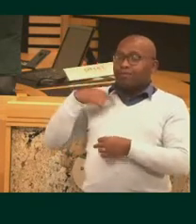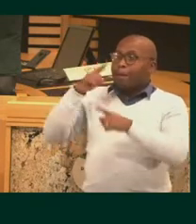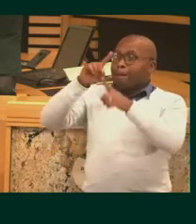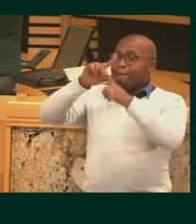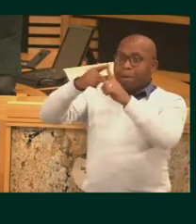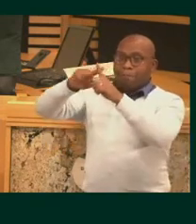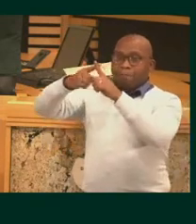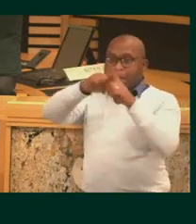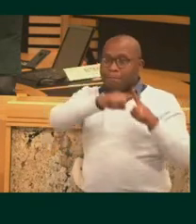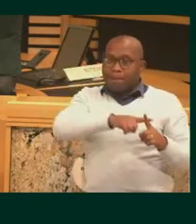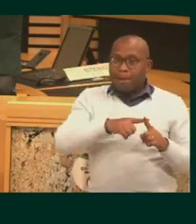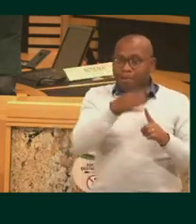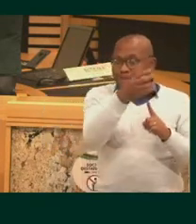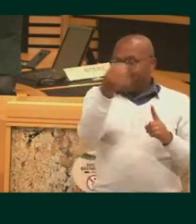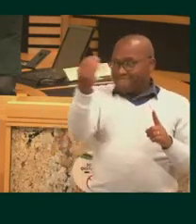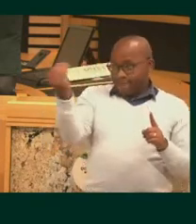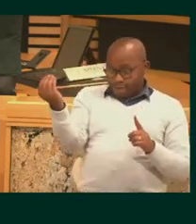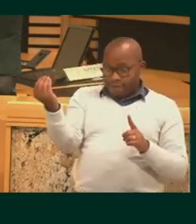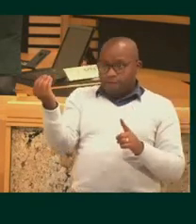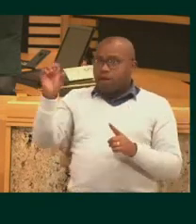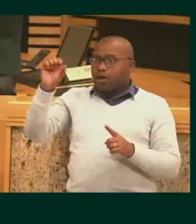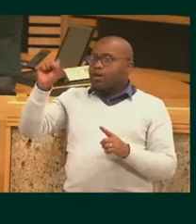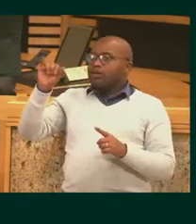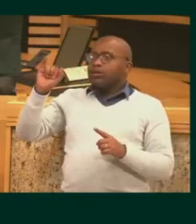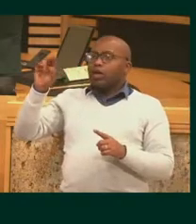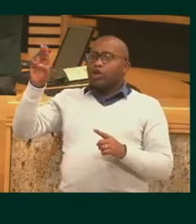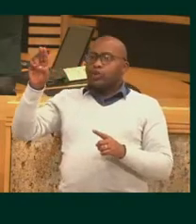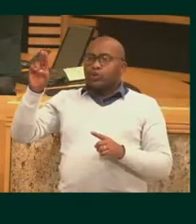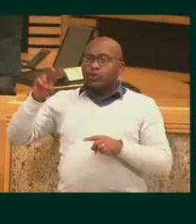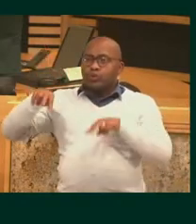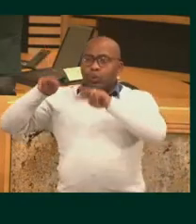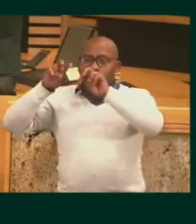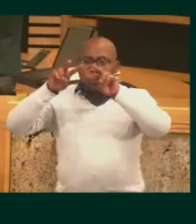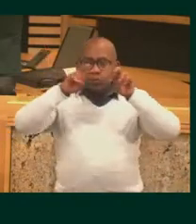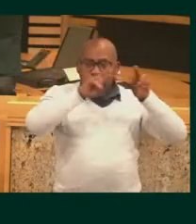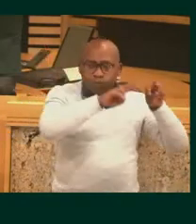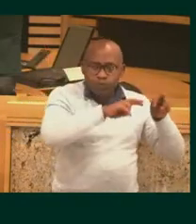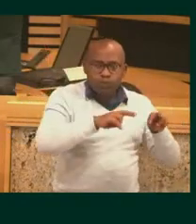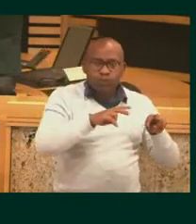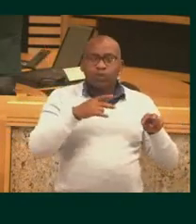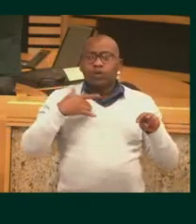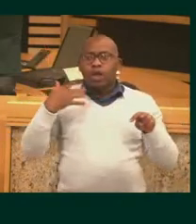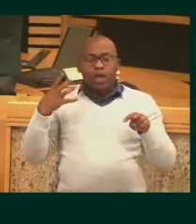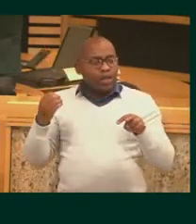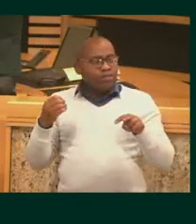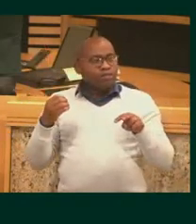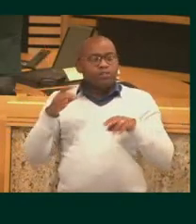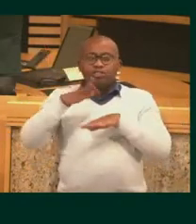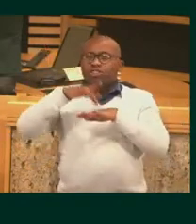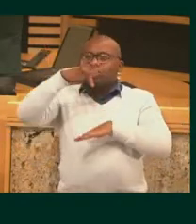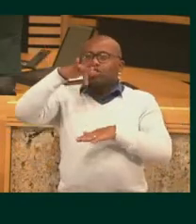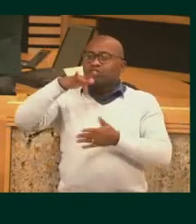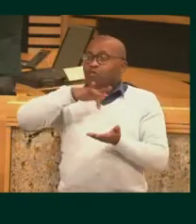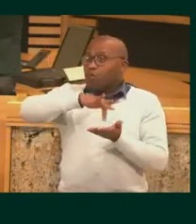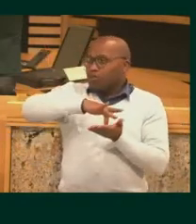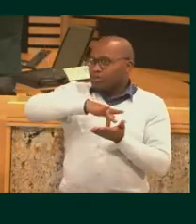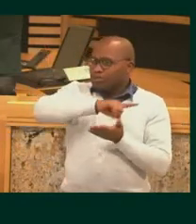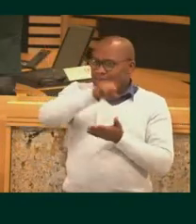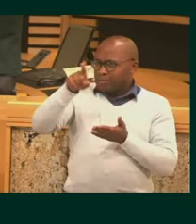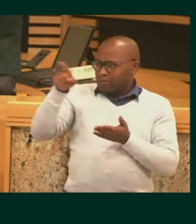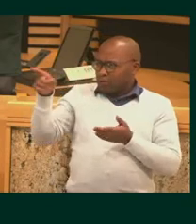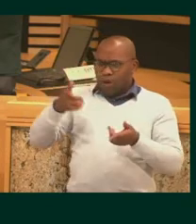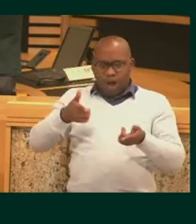by the SIU investigations and they are in sensitive positions like in supply chain procurement are they still allowed to